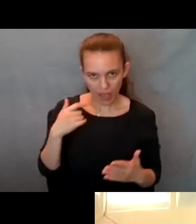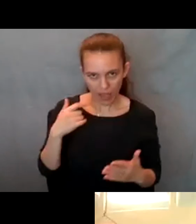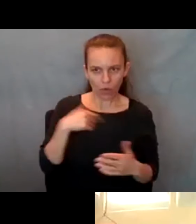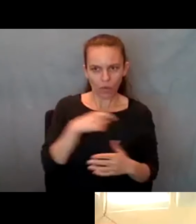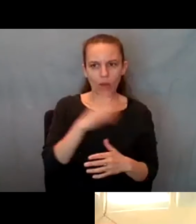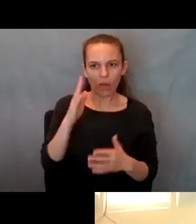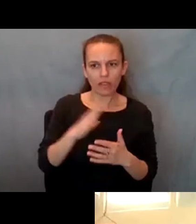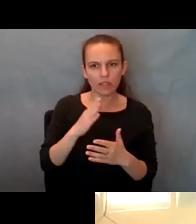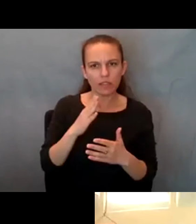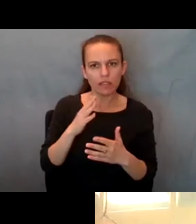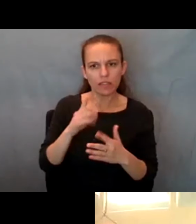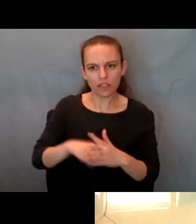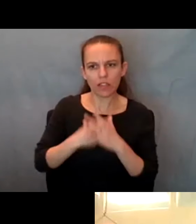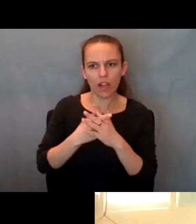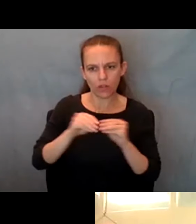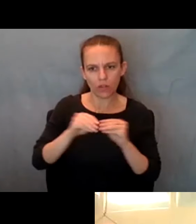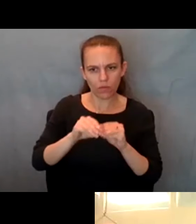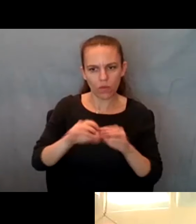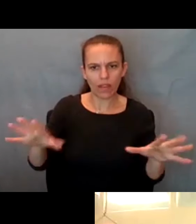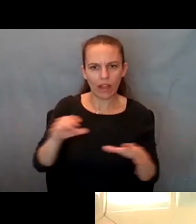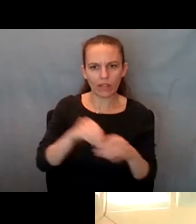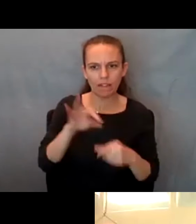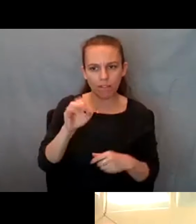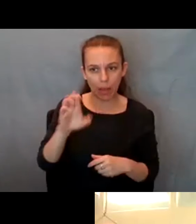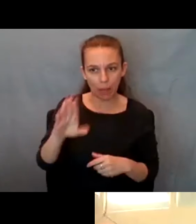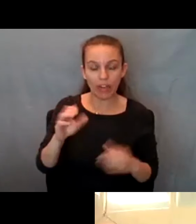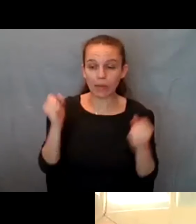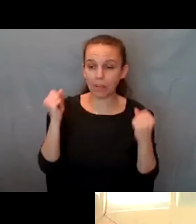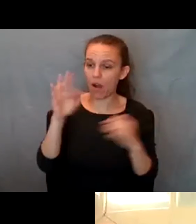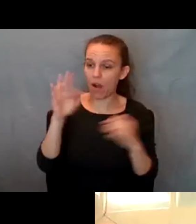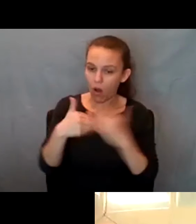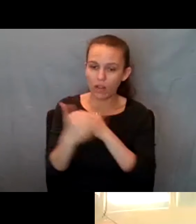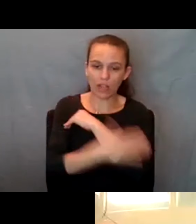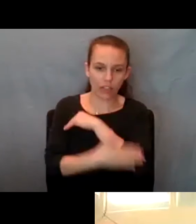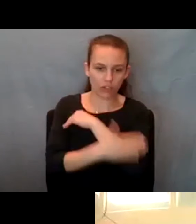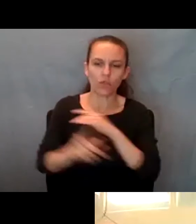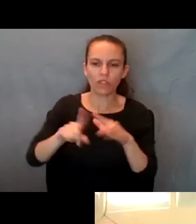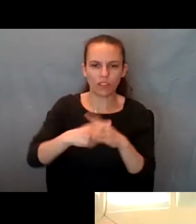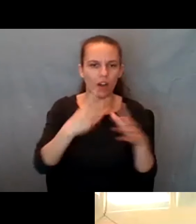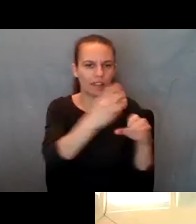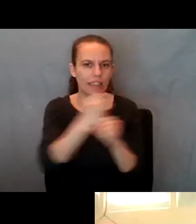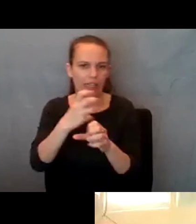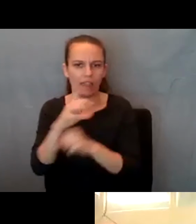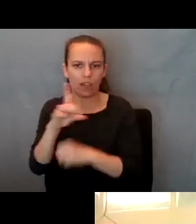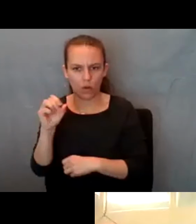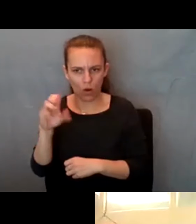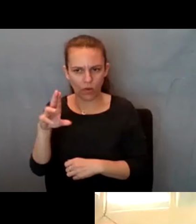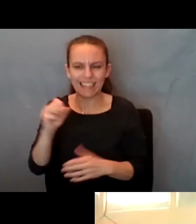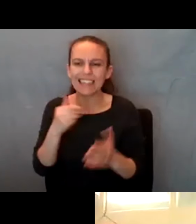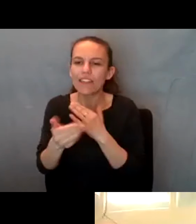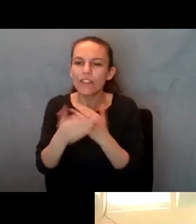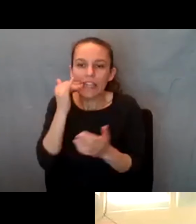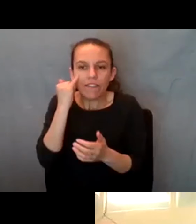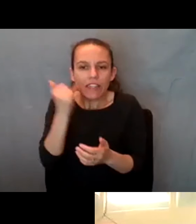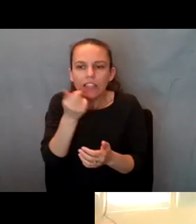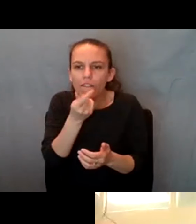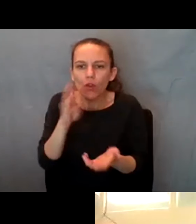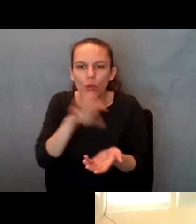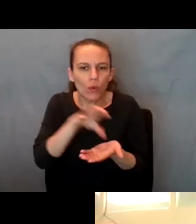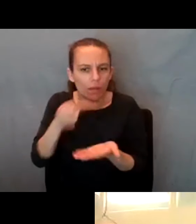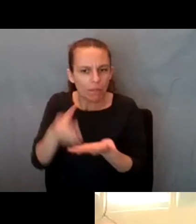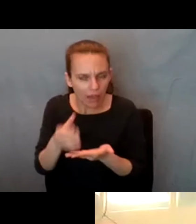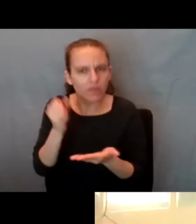all countries around the world will start seeing doses, even if they're small volumes, starting from February. So they can start vaccinating their high-risk